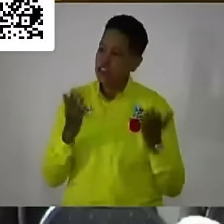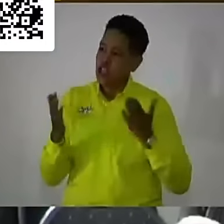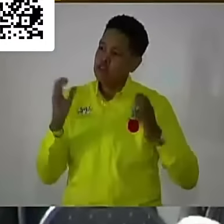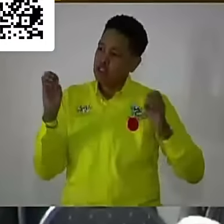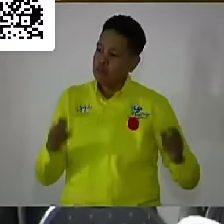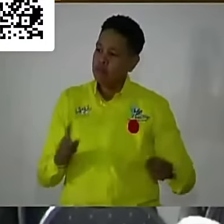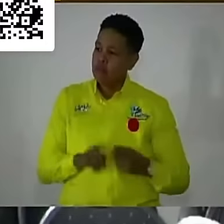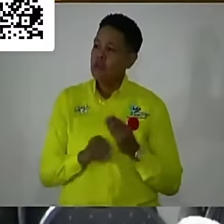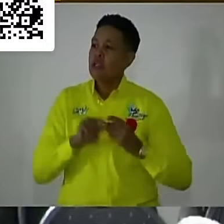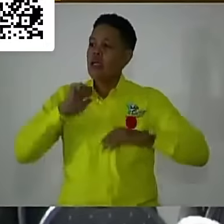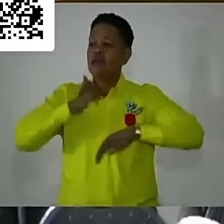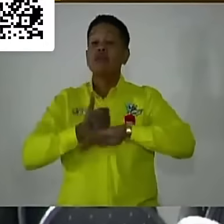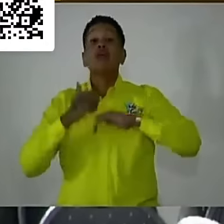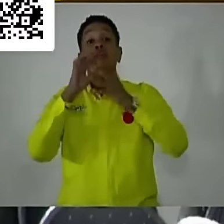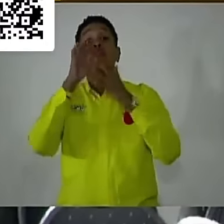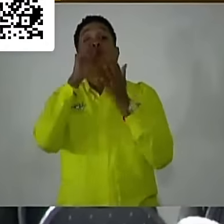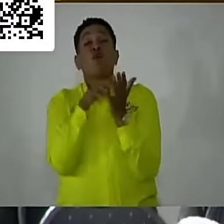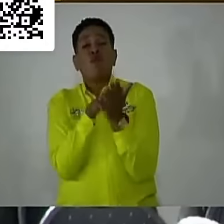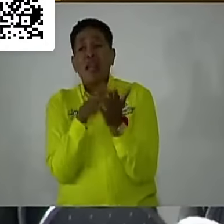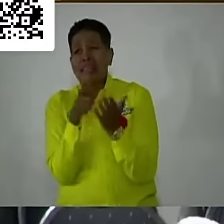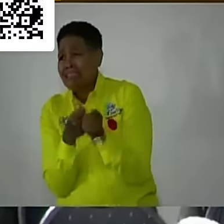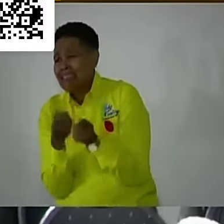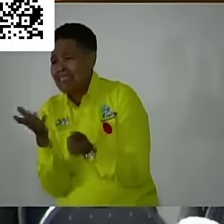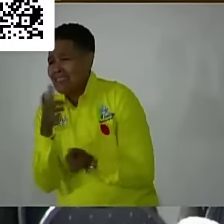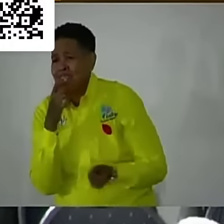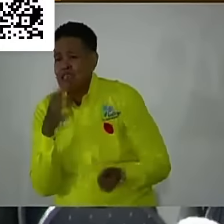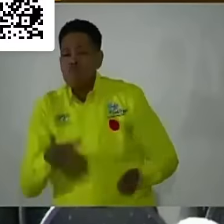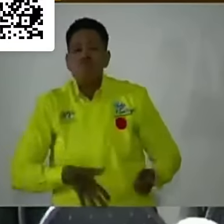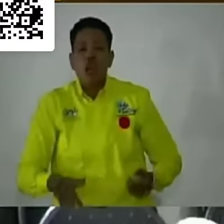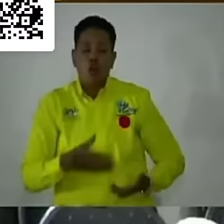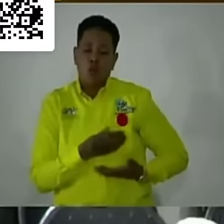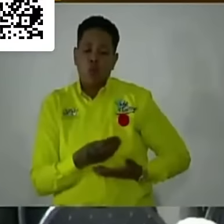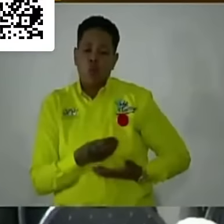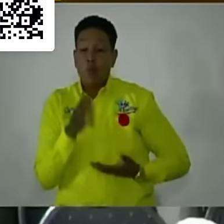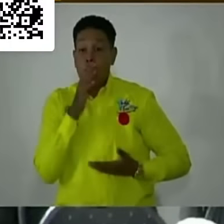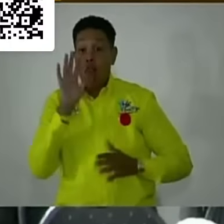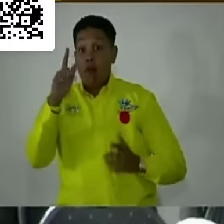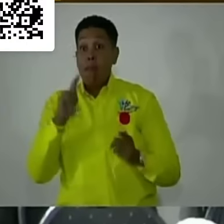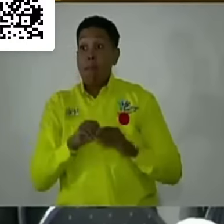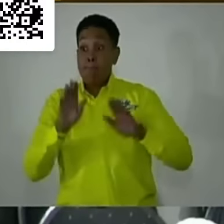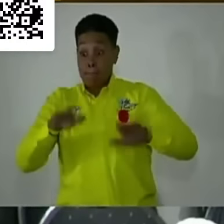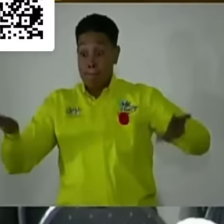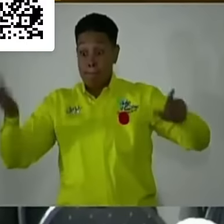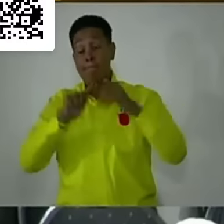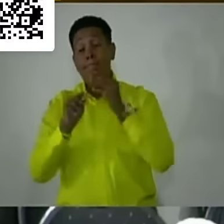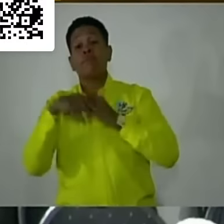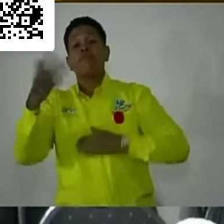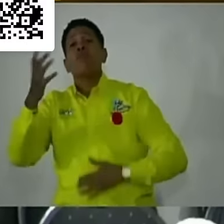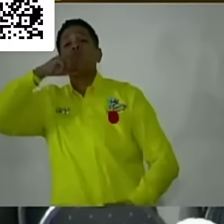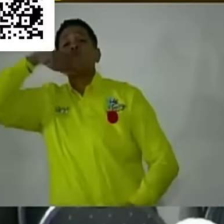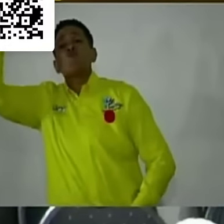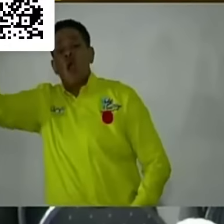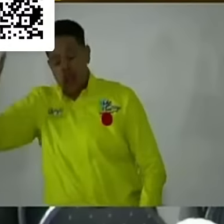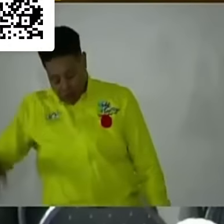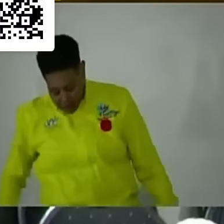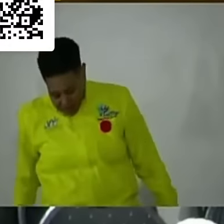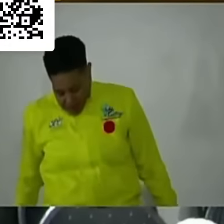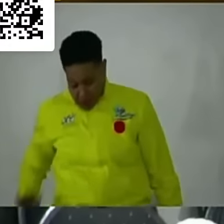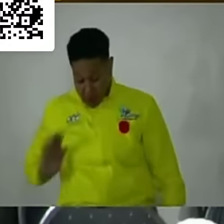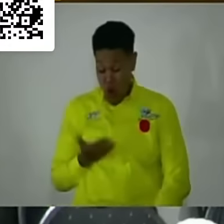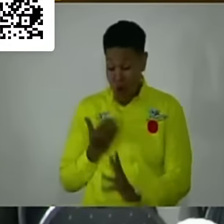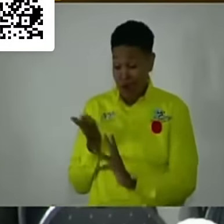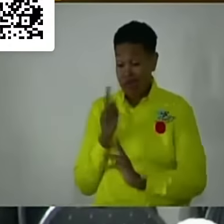services, especially to the most vulnerable, which are our pregnant and lactating mothers, children, and the elderly. Our intervention